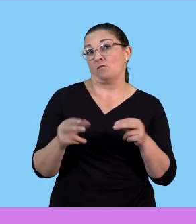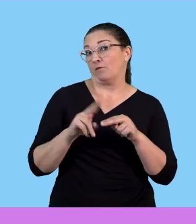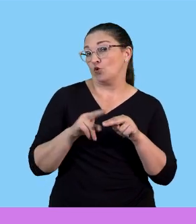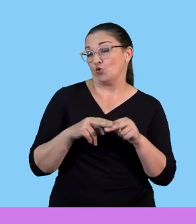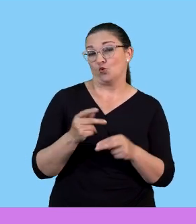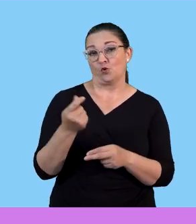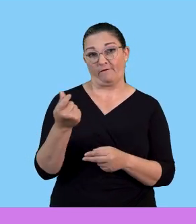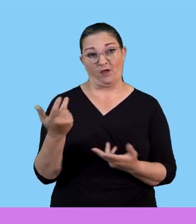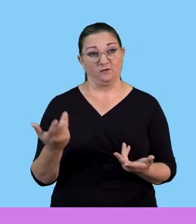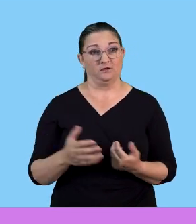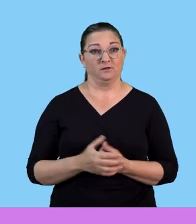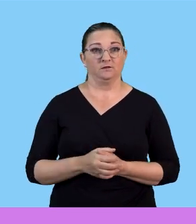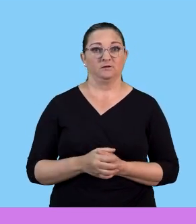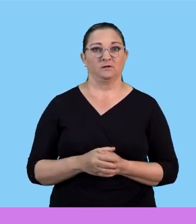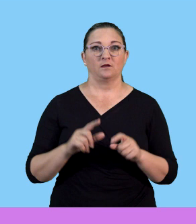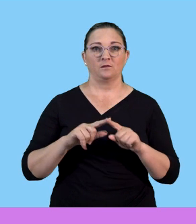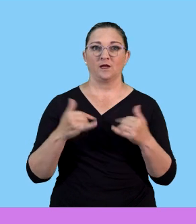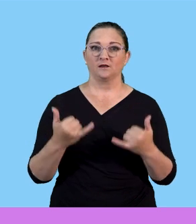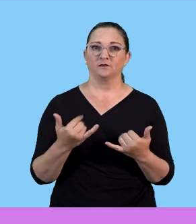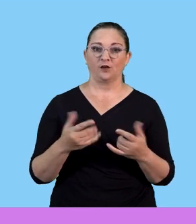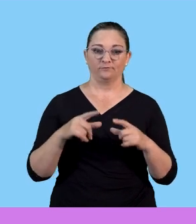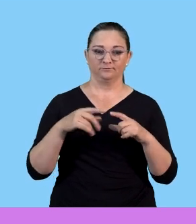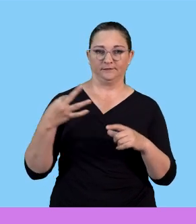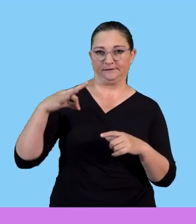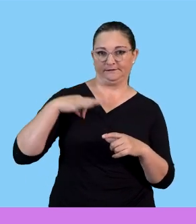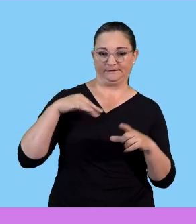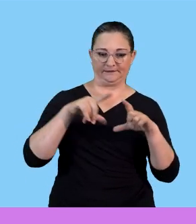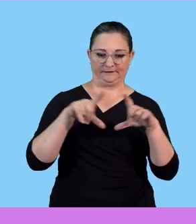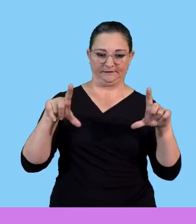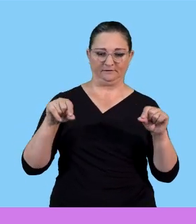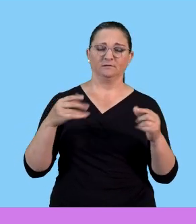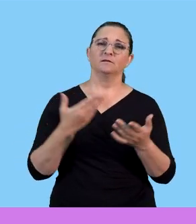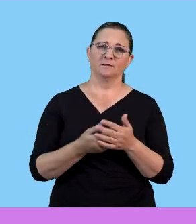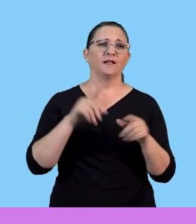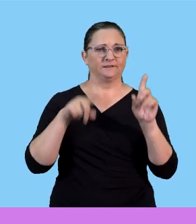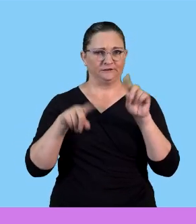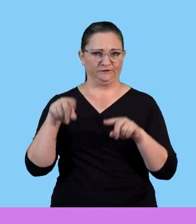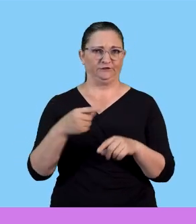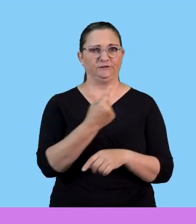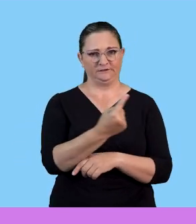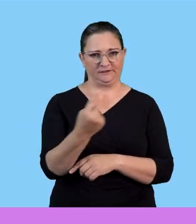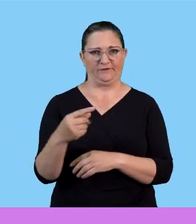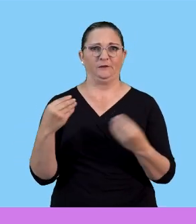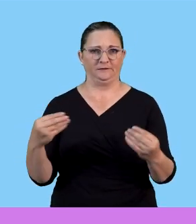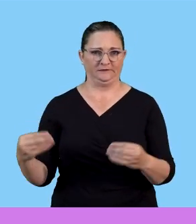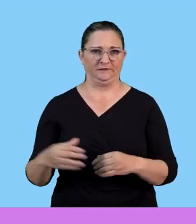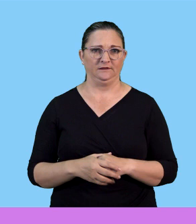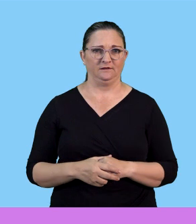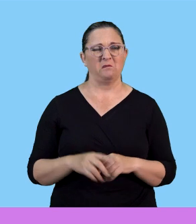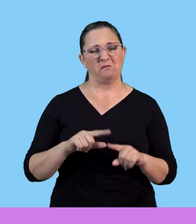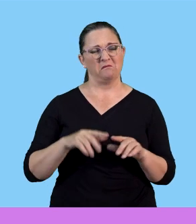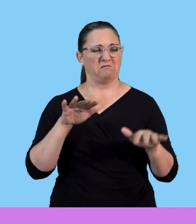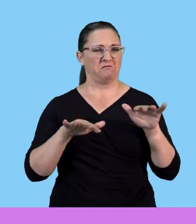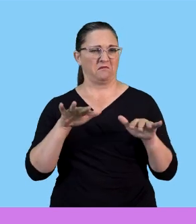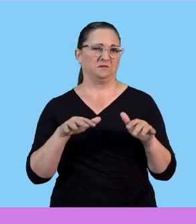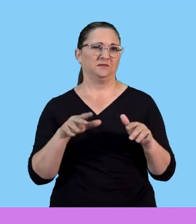out, or even union fees. And then the layouts of salary slips differ from one business to another, but